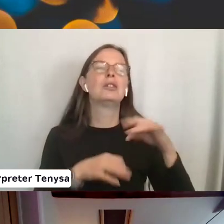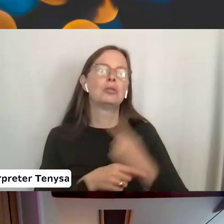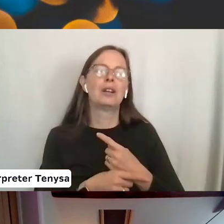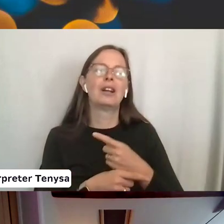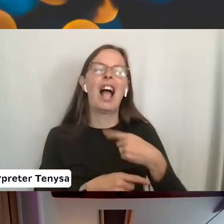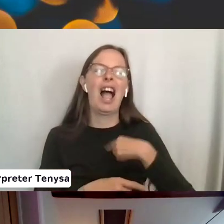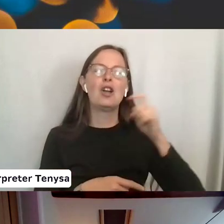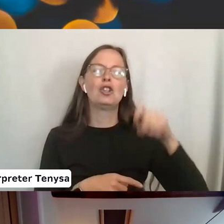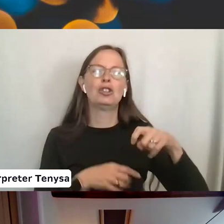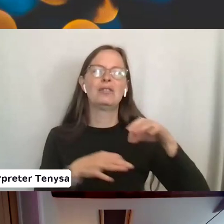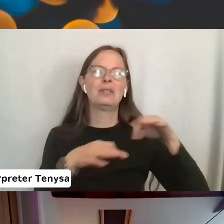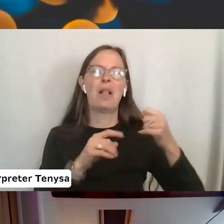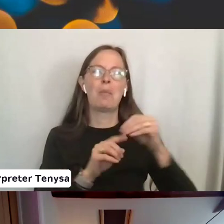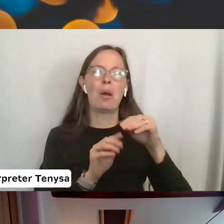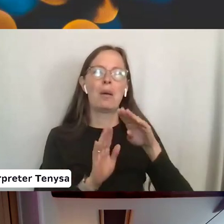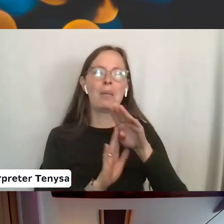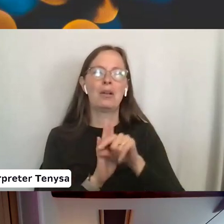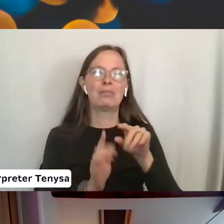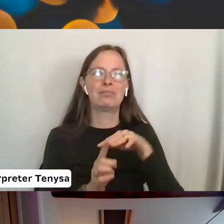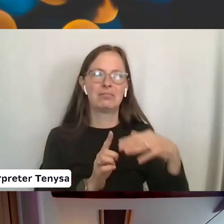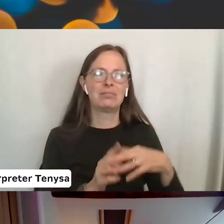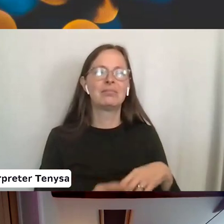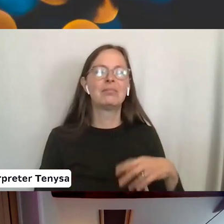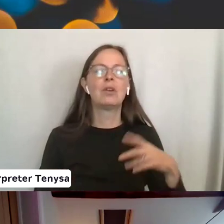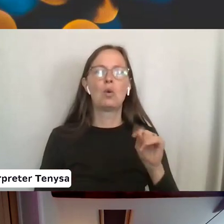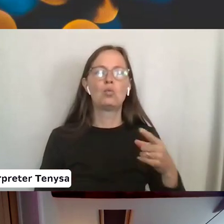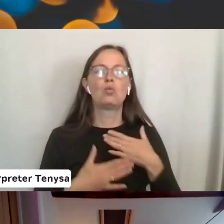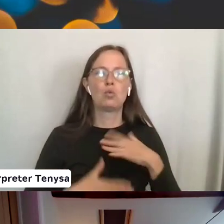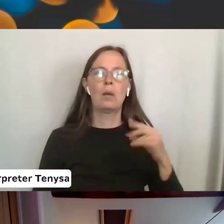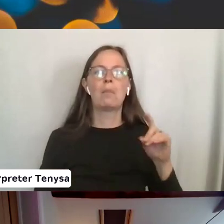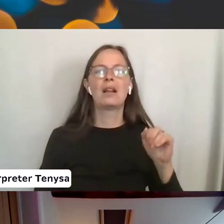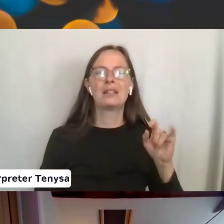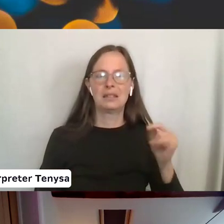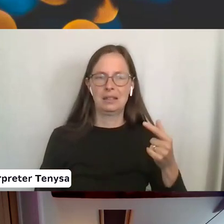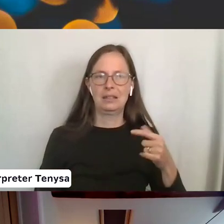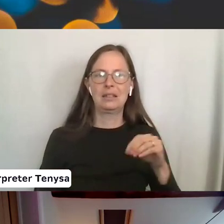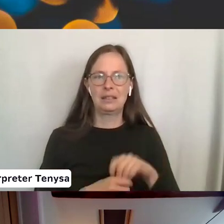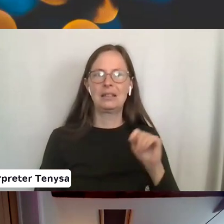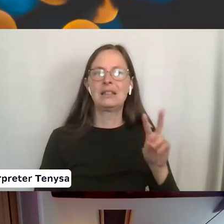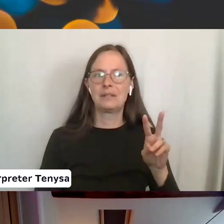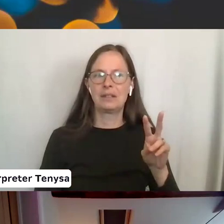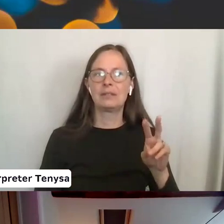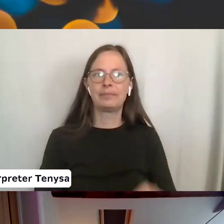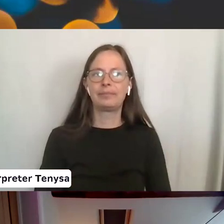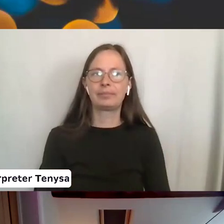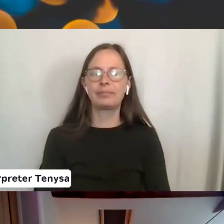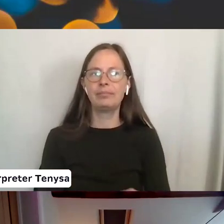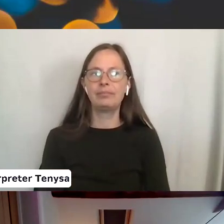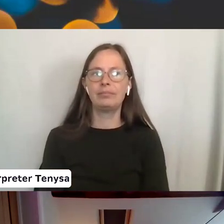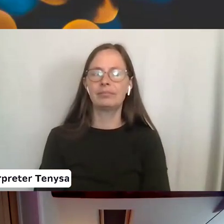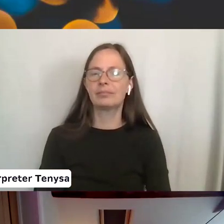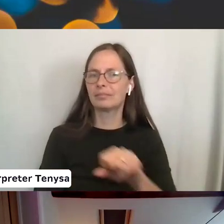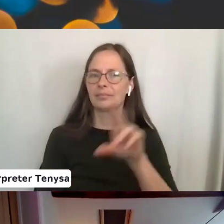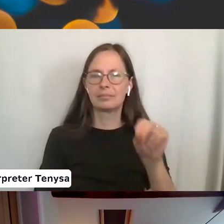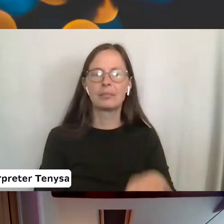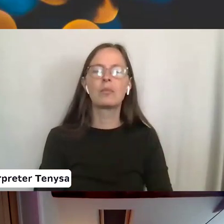right. I should have put some context to it. Do you enjoy podcasting over being on TV? Yes or no? That also